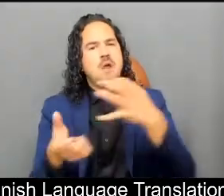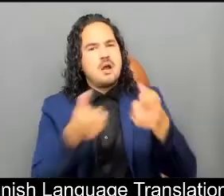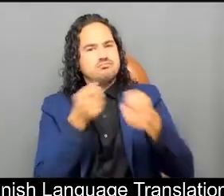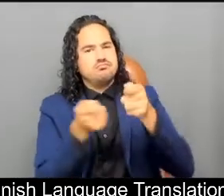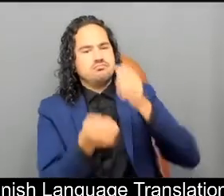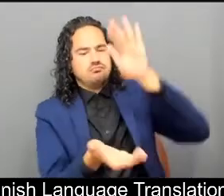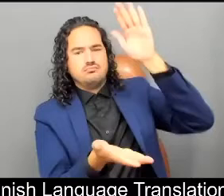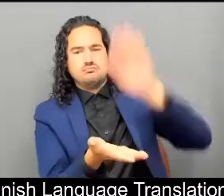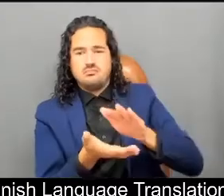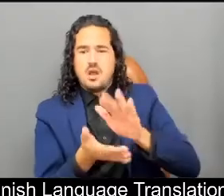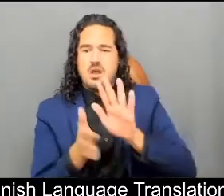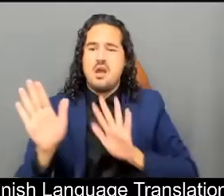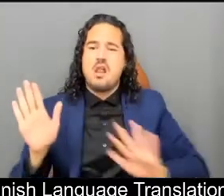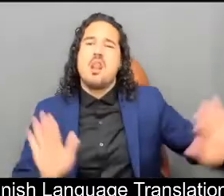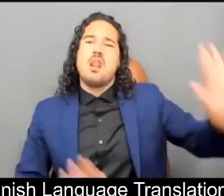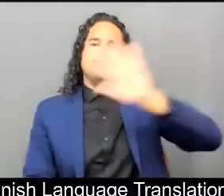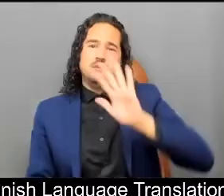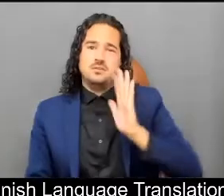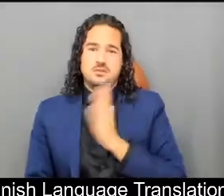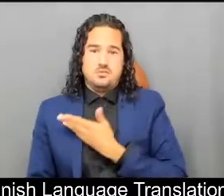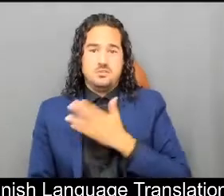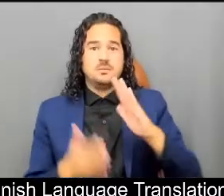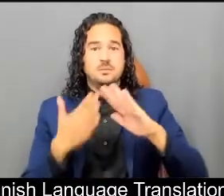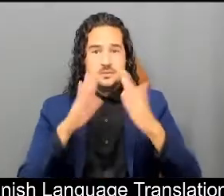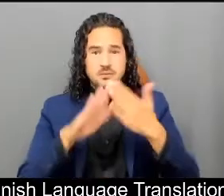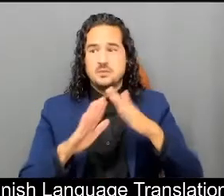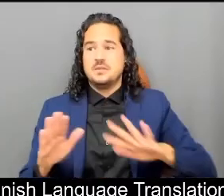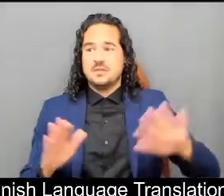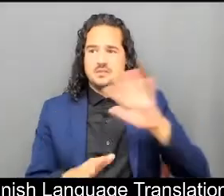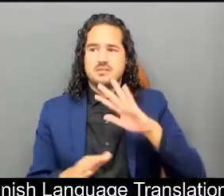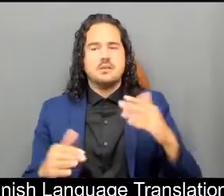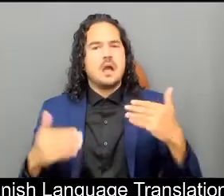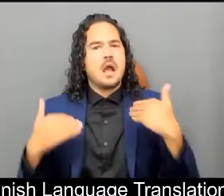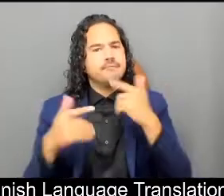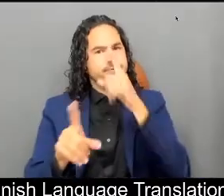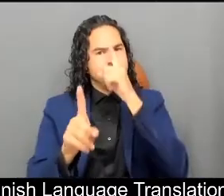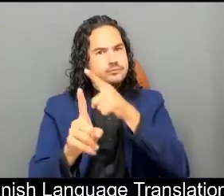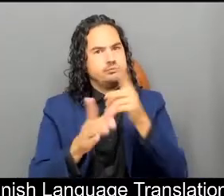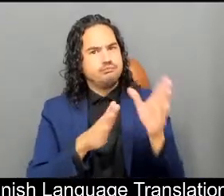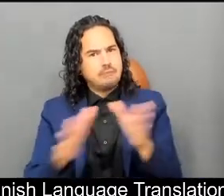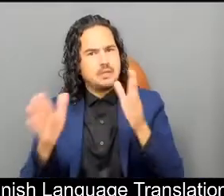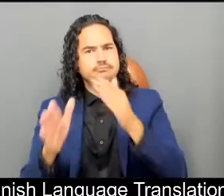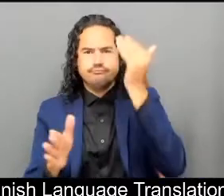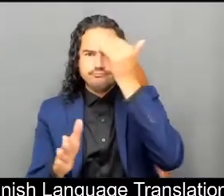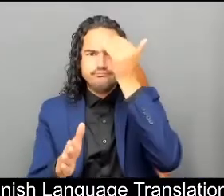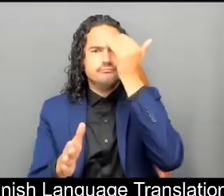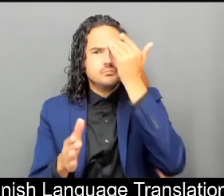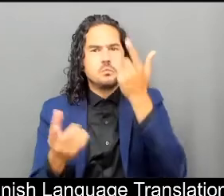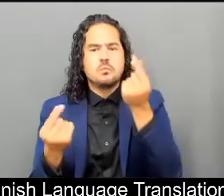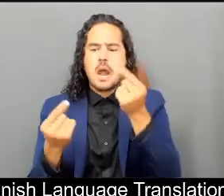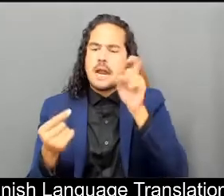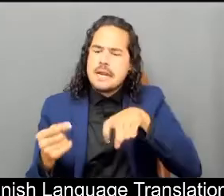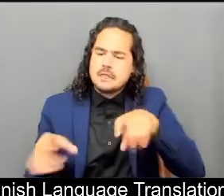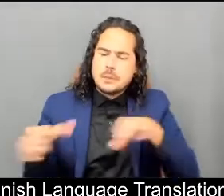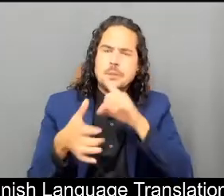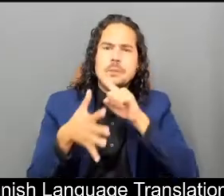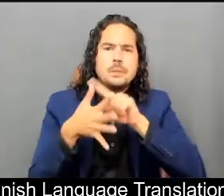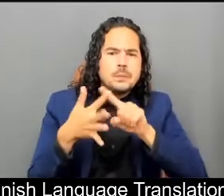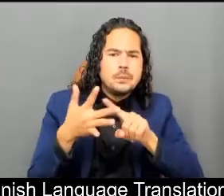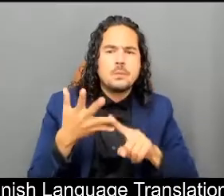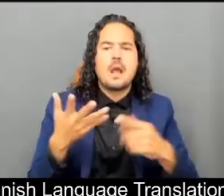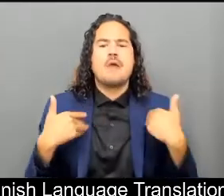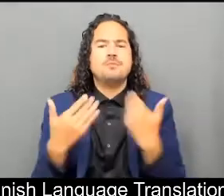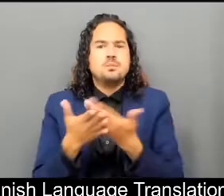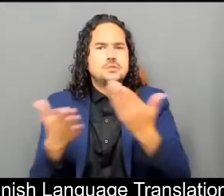strategy is the same. We know where the work needs to be done. We now have some resources to do that work. Several years ago,